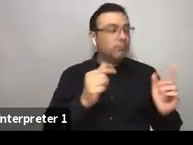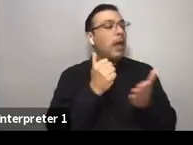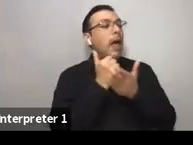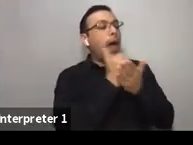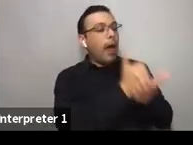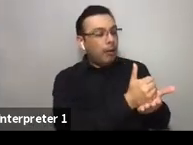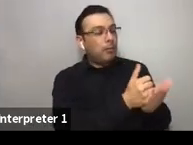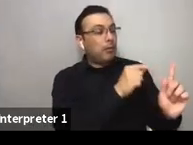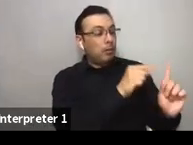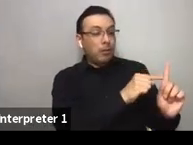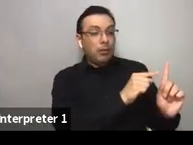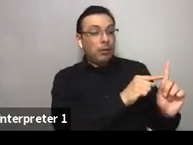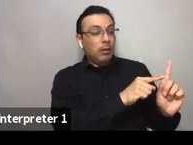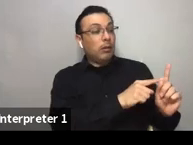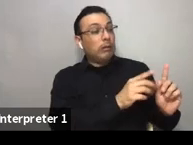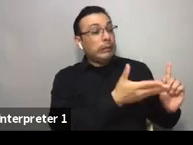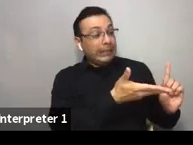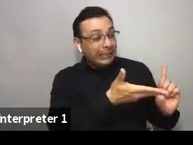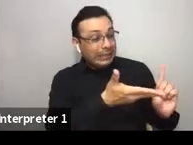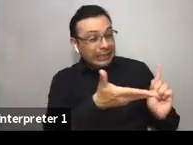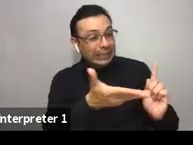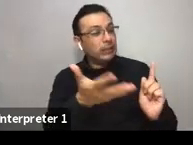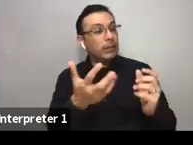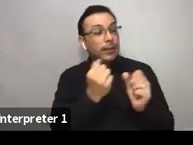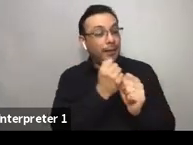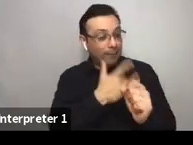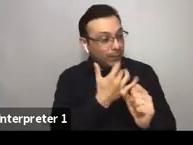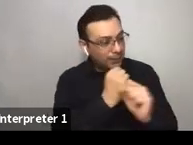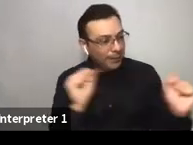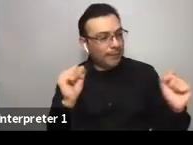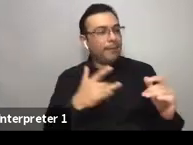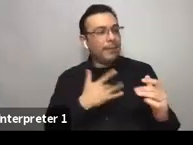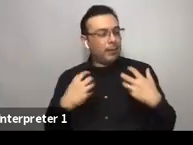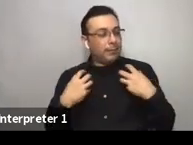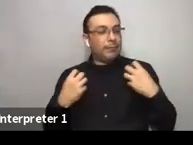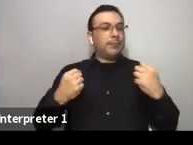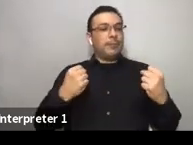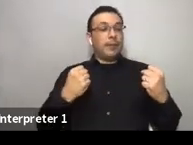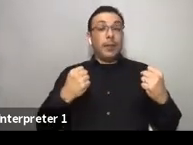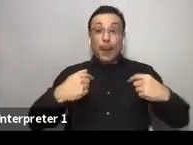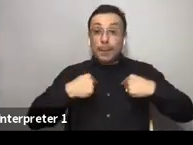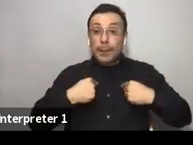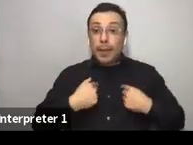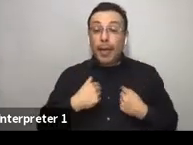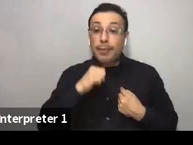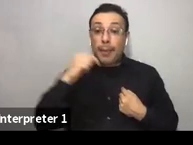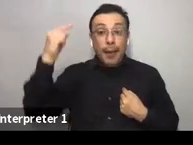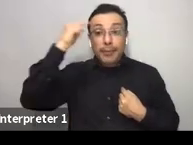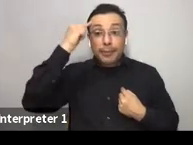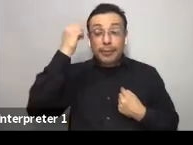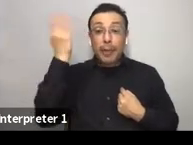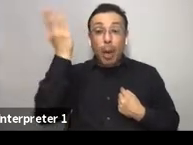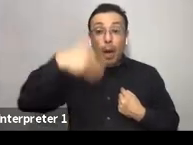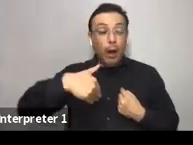them on their path to safety and healing. And it helps ensure that we don't cause unintended harm. By honoring